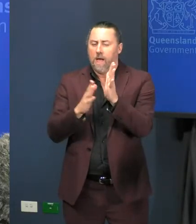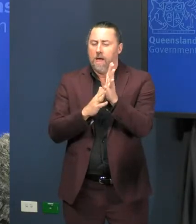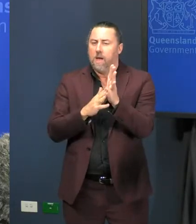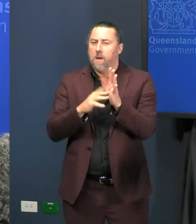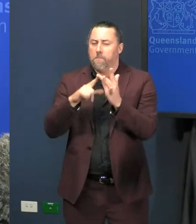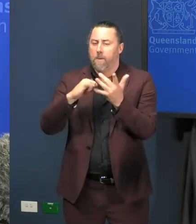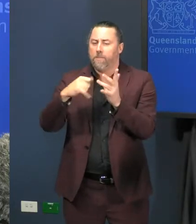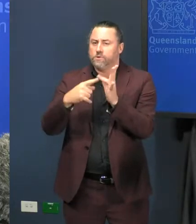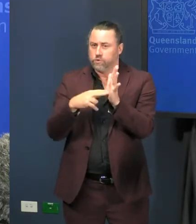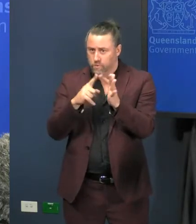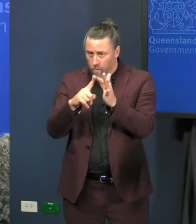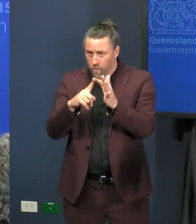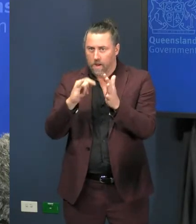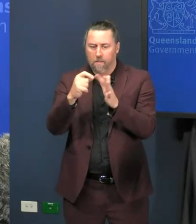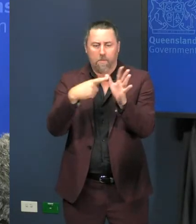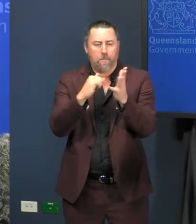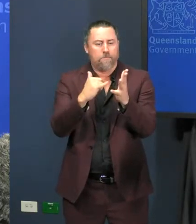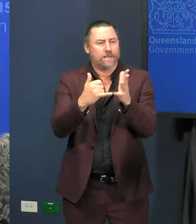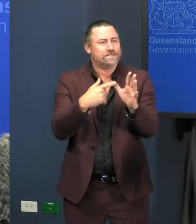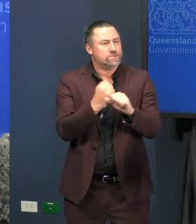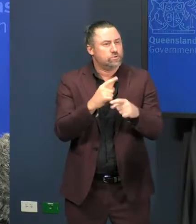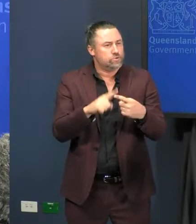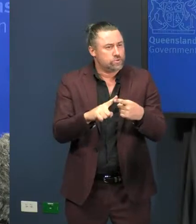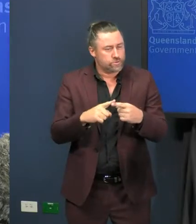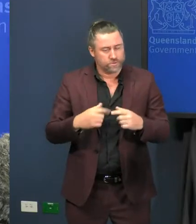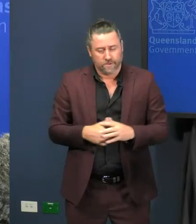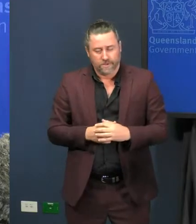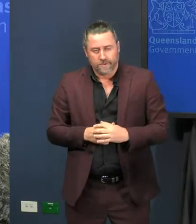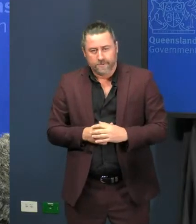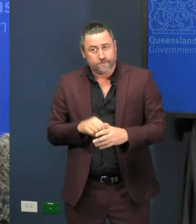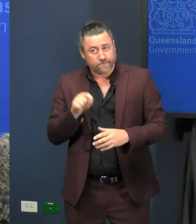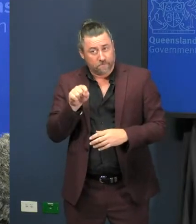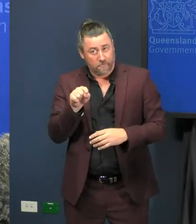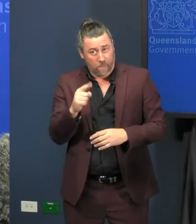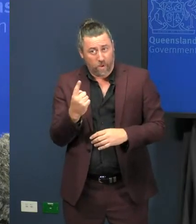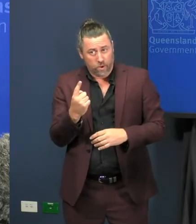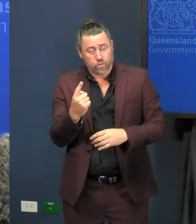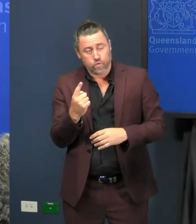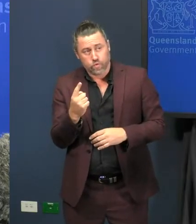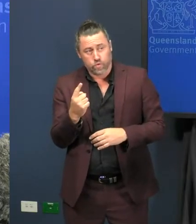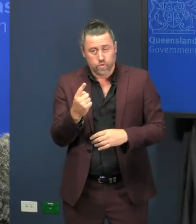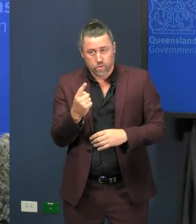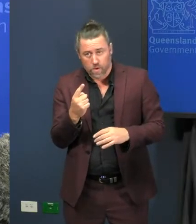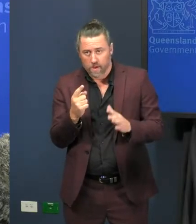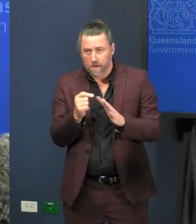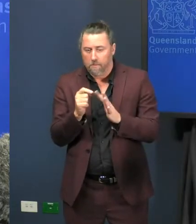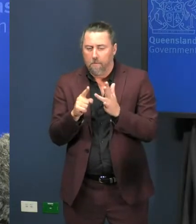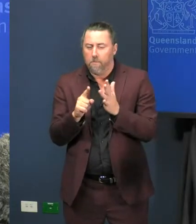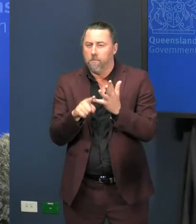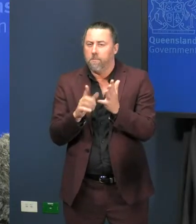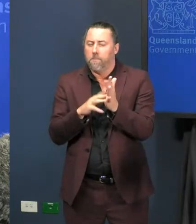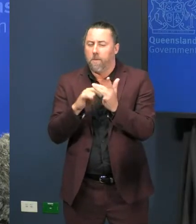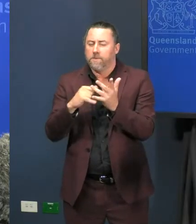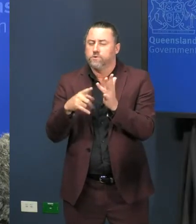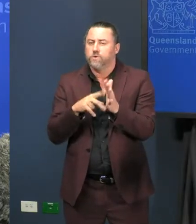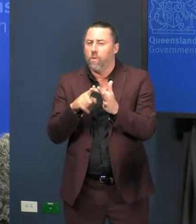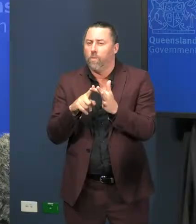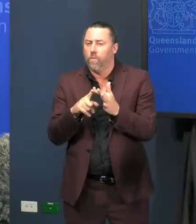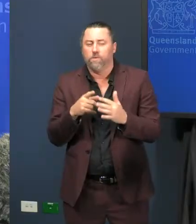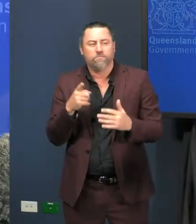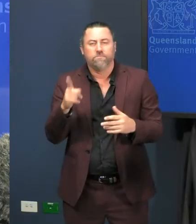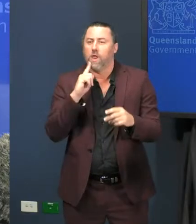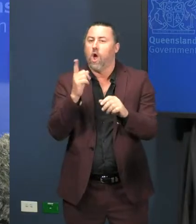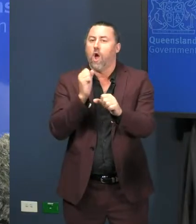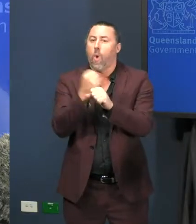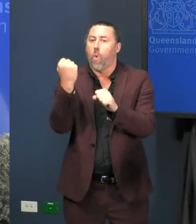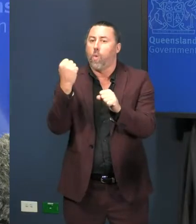Passage. There is a real challenge in that area, and I'm talking about for places like